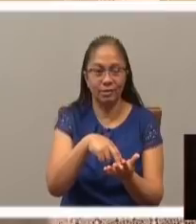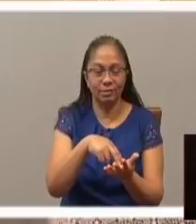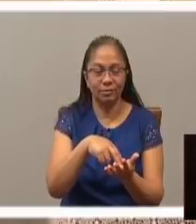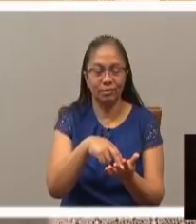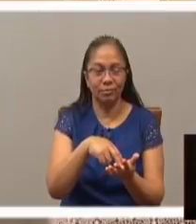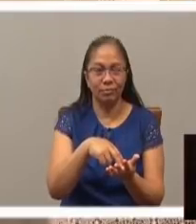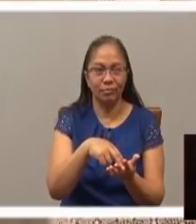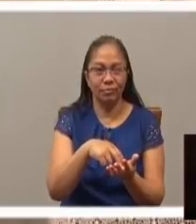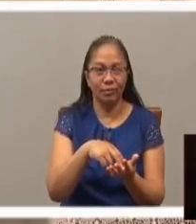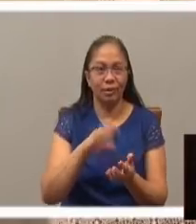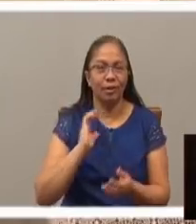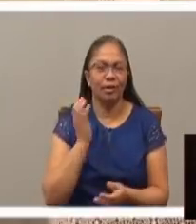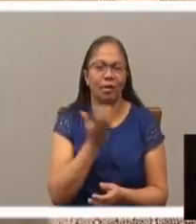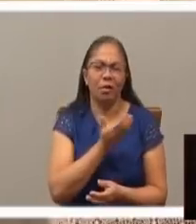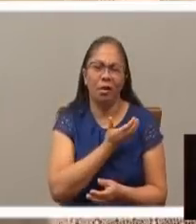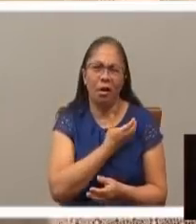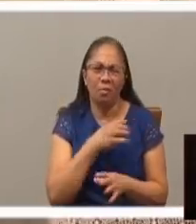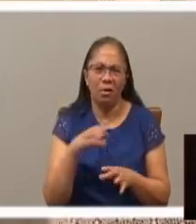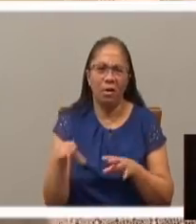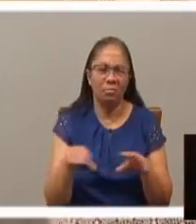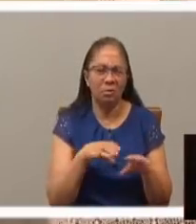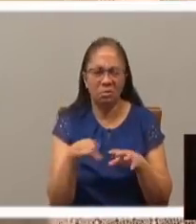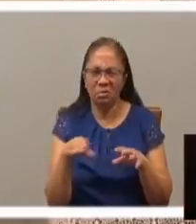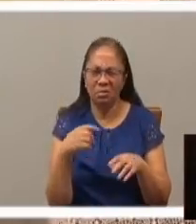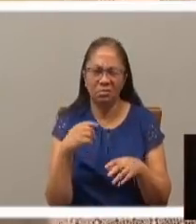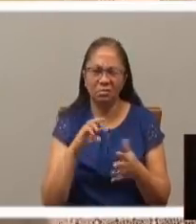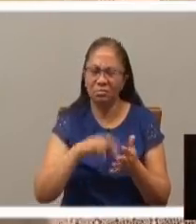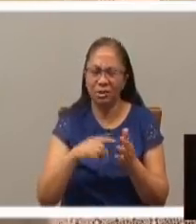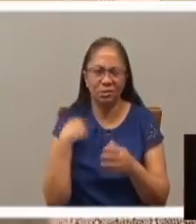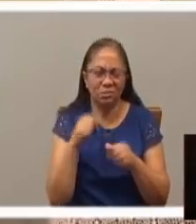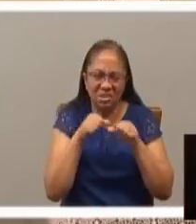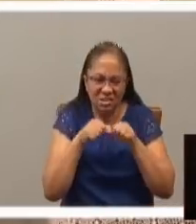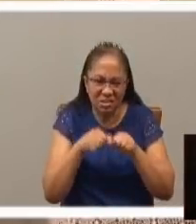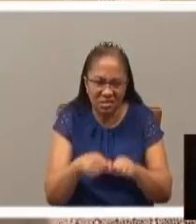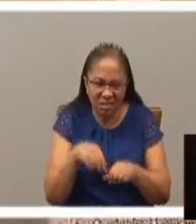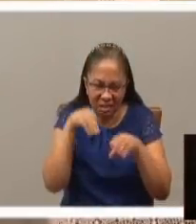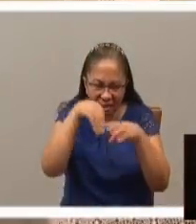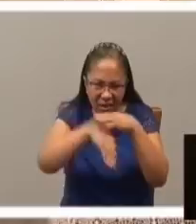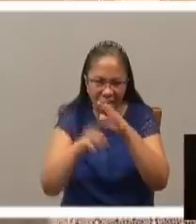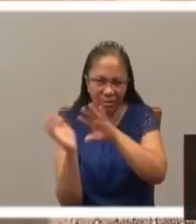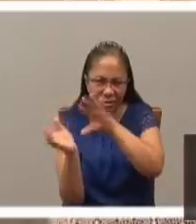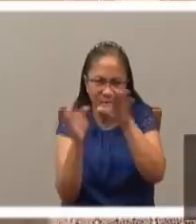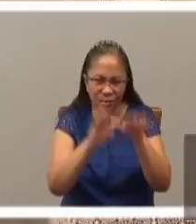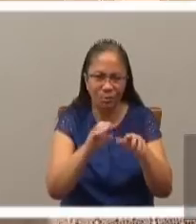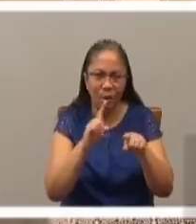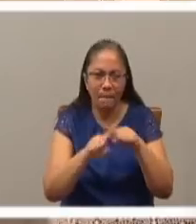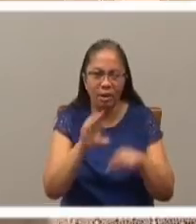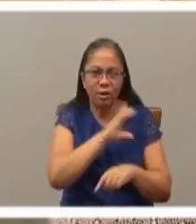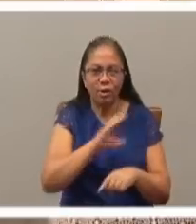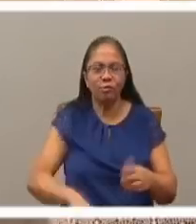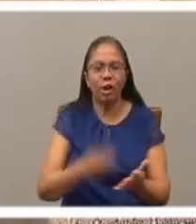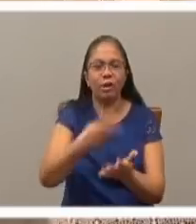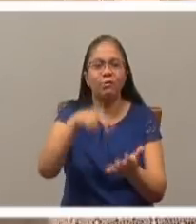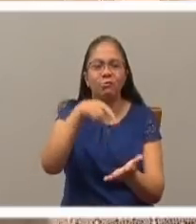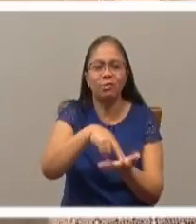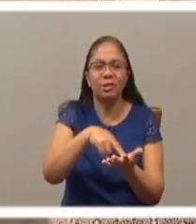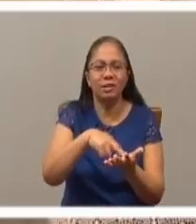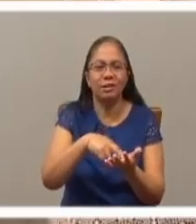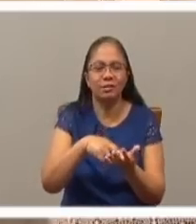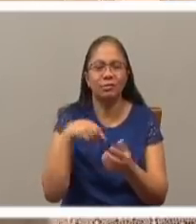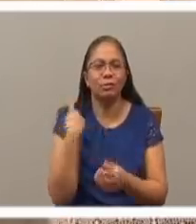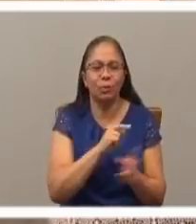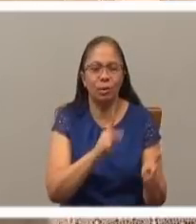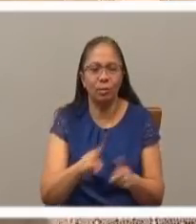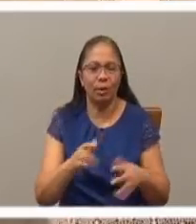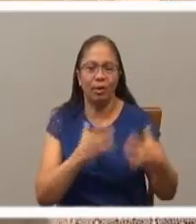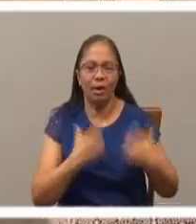and our behavior, many of us are still in the tomb. We are still buried. But Christ has been risen. And so as we prepare our